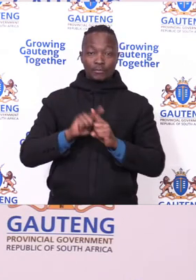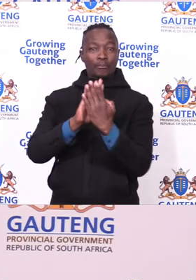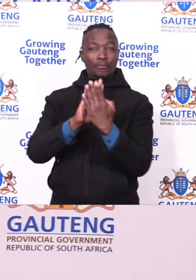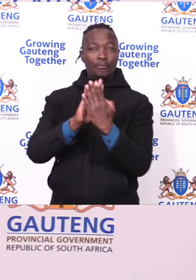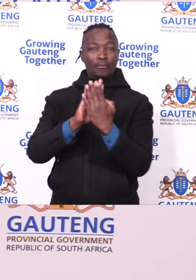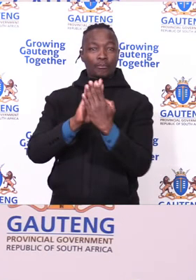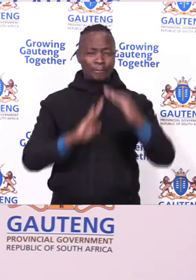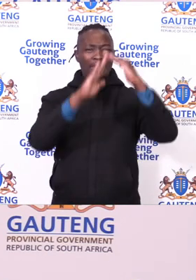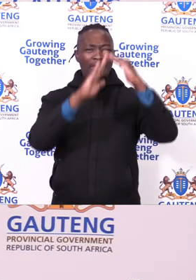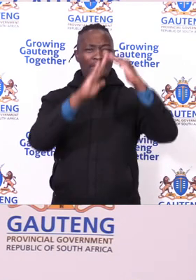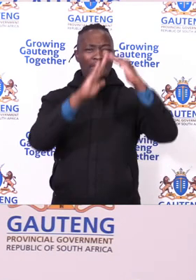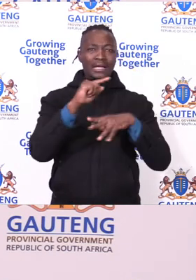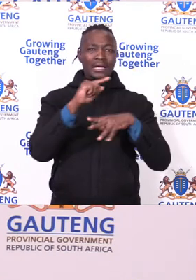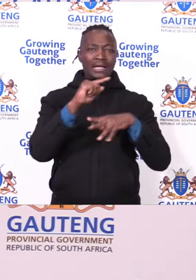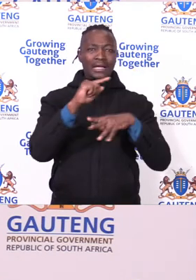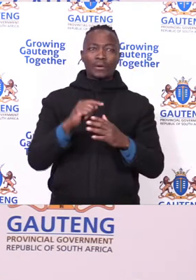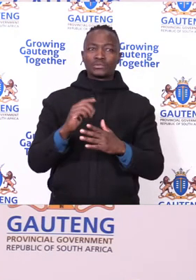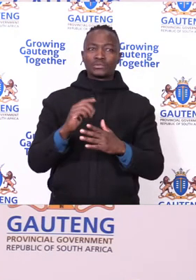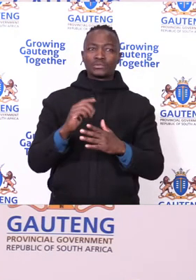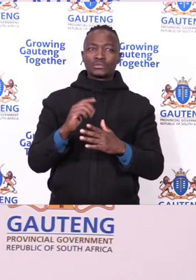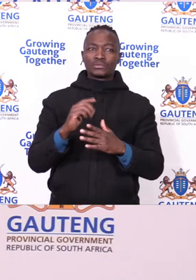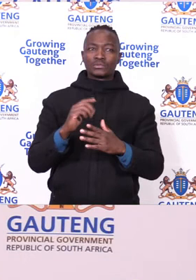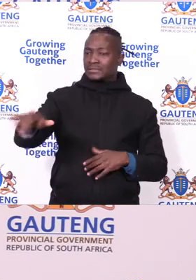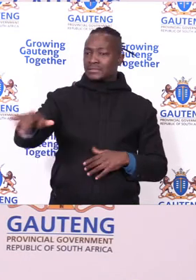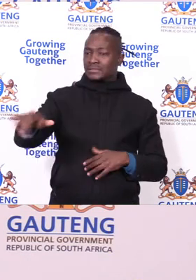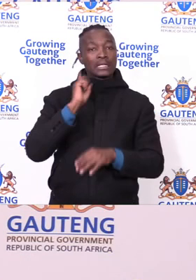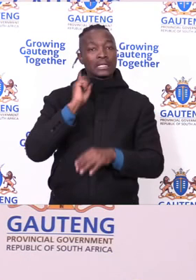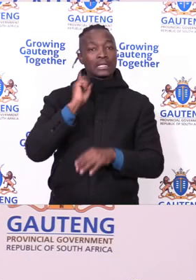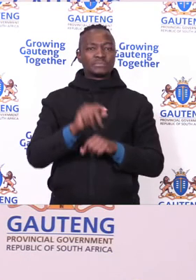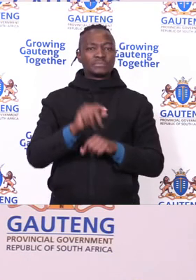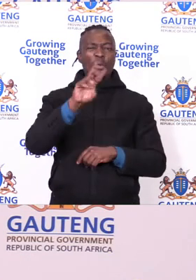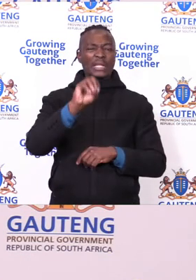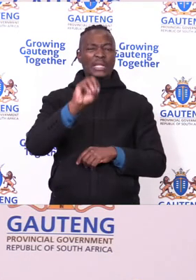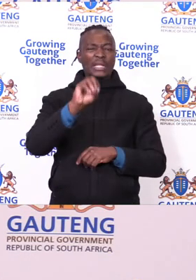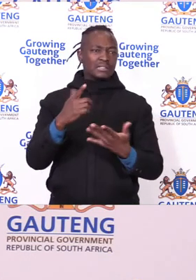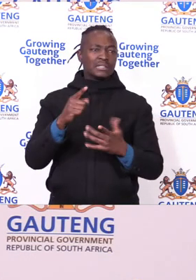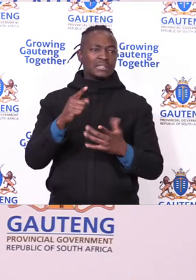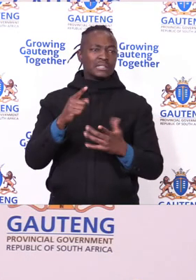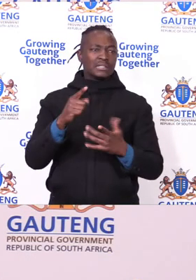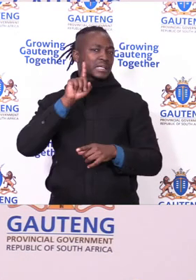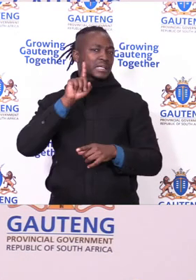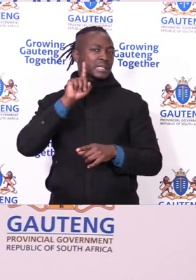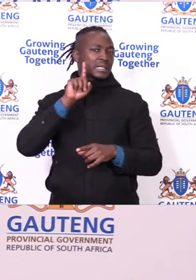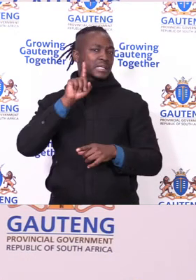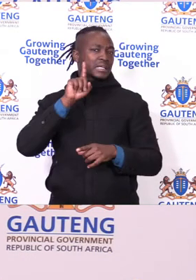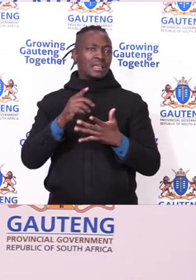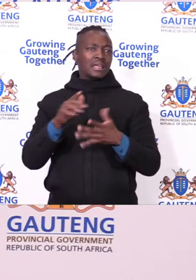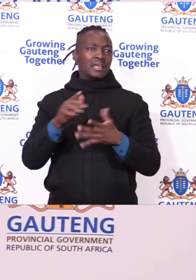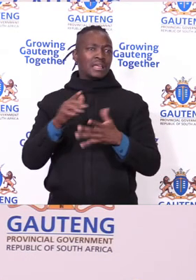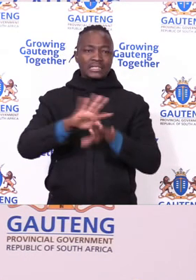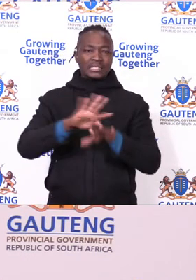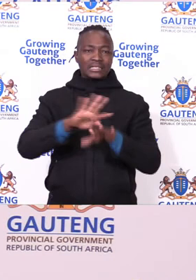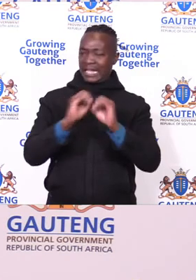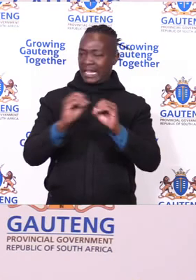It's about the testing sites in Tshwane, that there were supposed to be about 20, and nothing yet that has actually